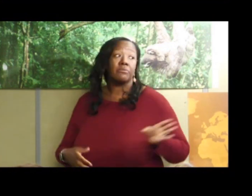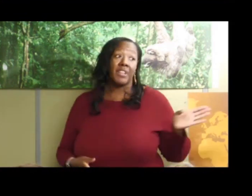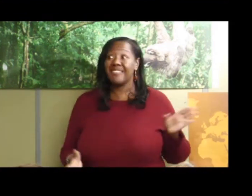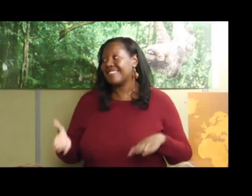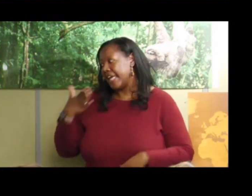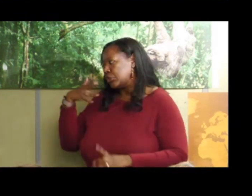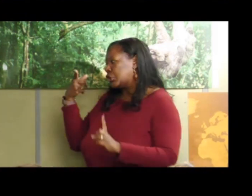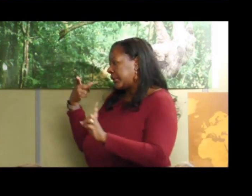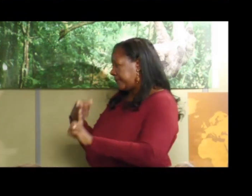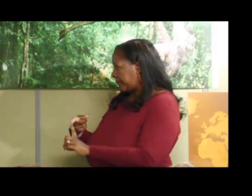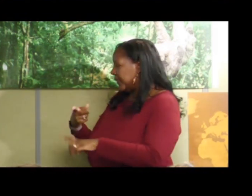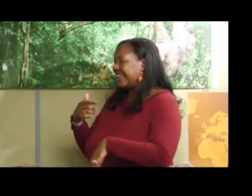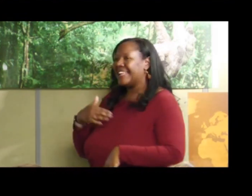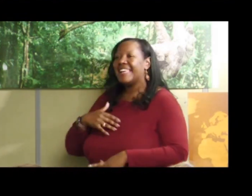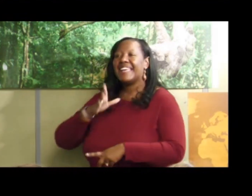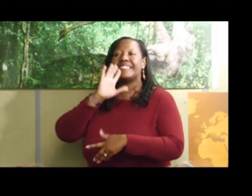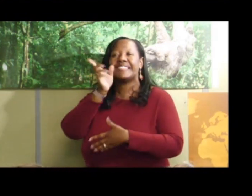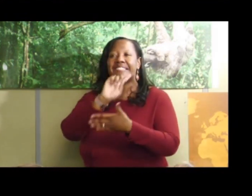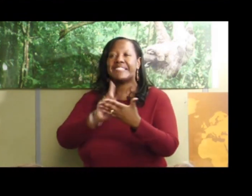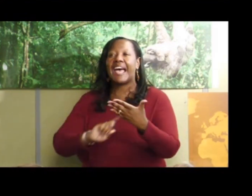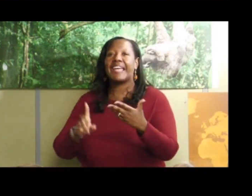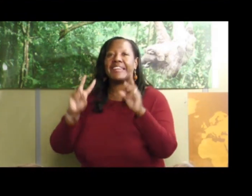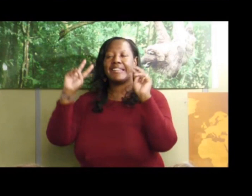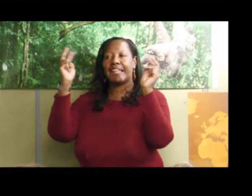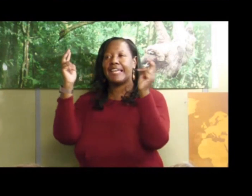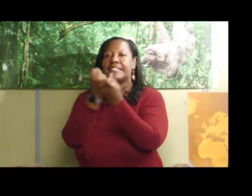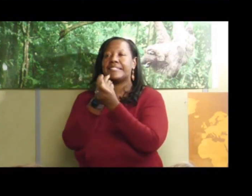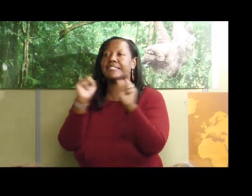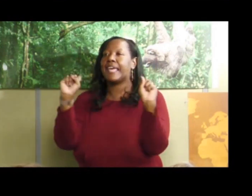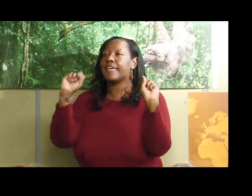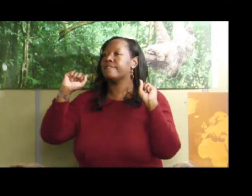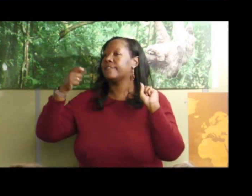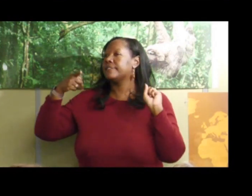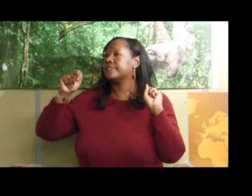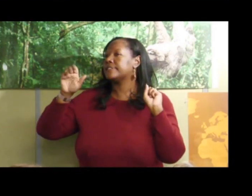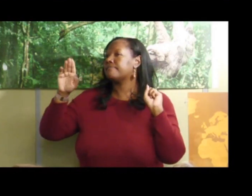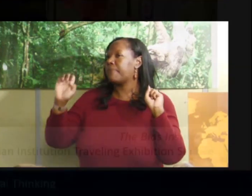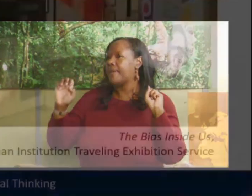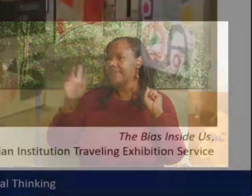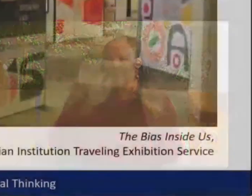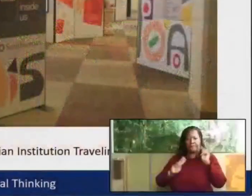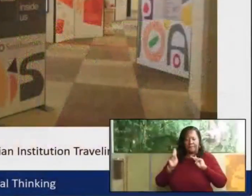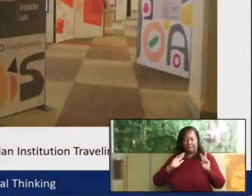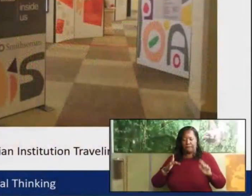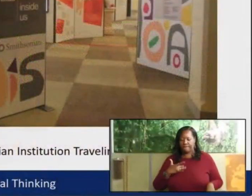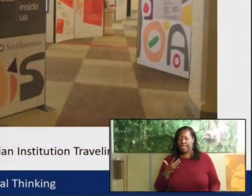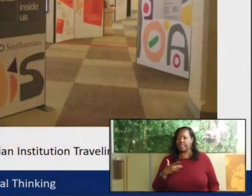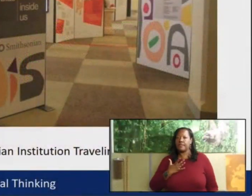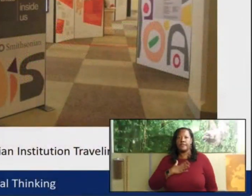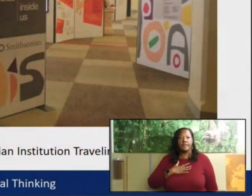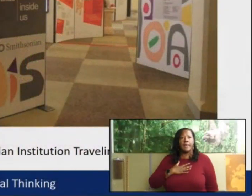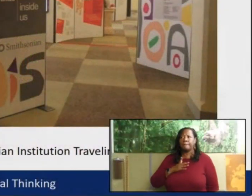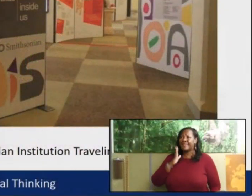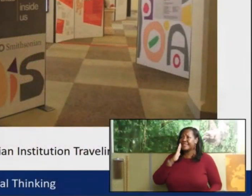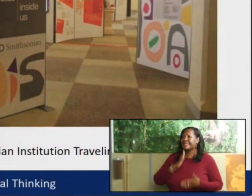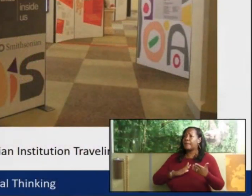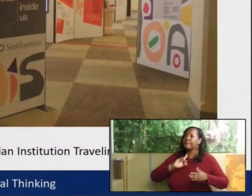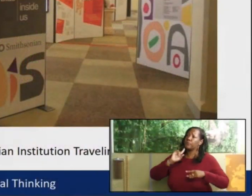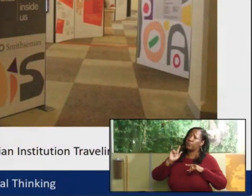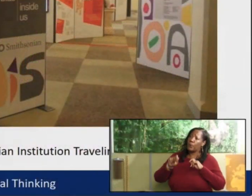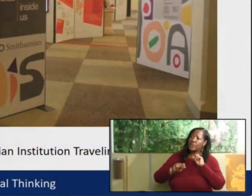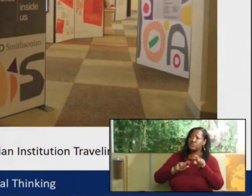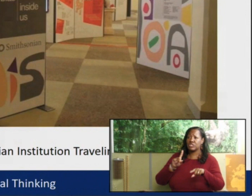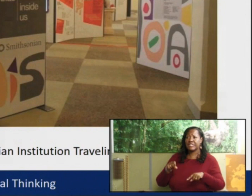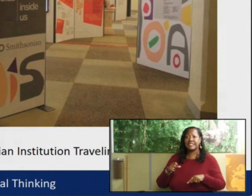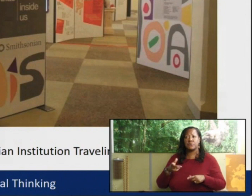It's about designing kind of a safe space where people feel that they can, especially with the questions that we ask when we're asking people